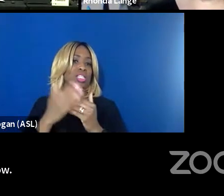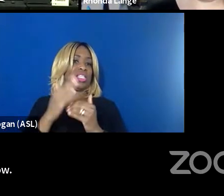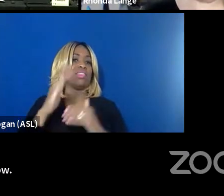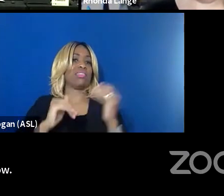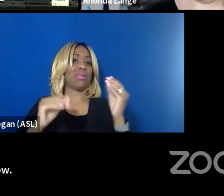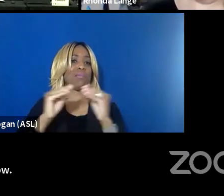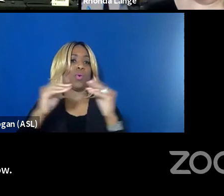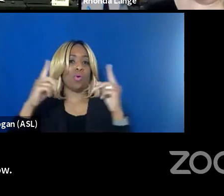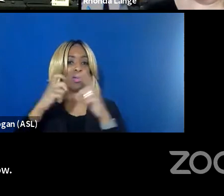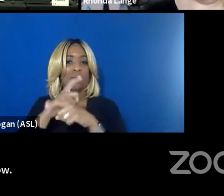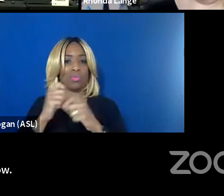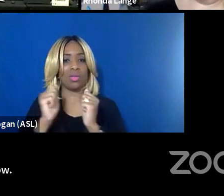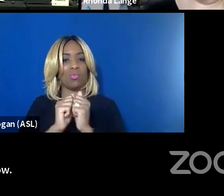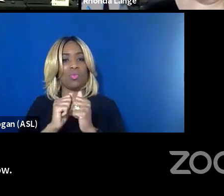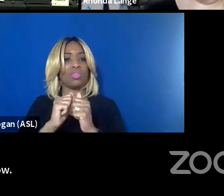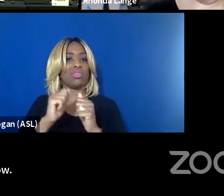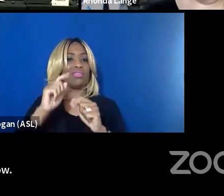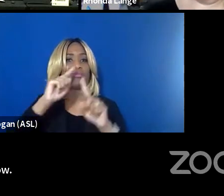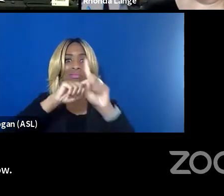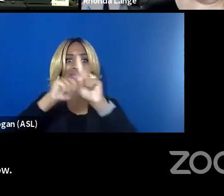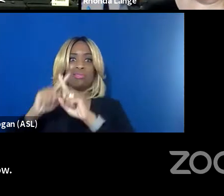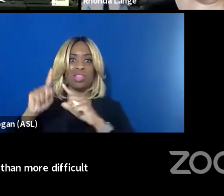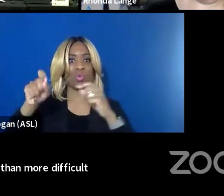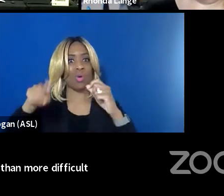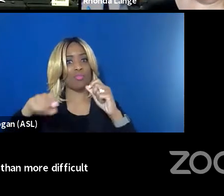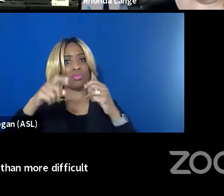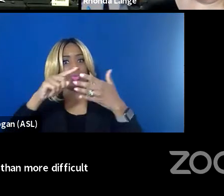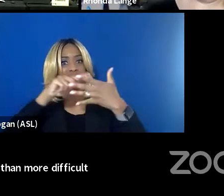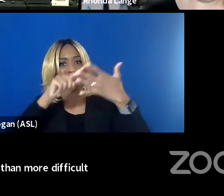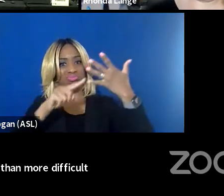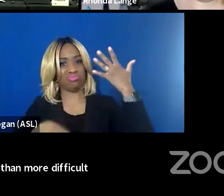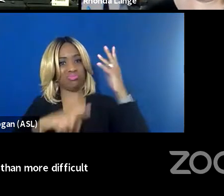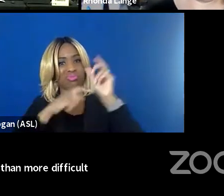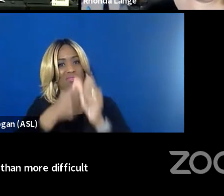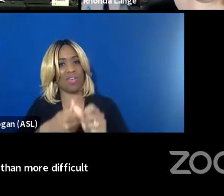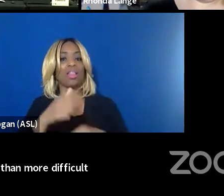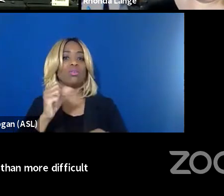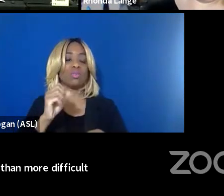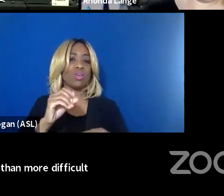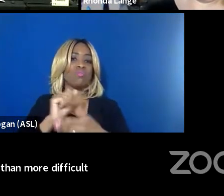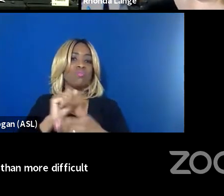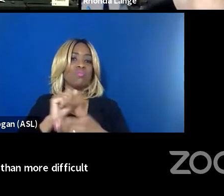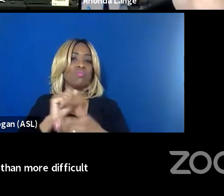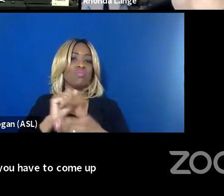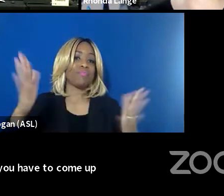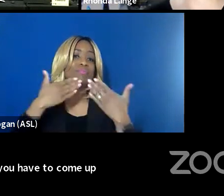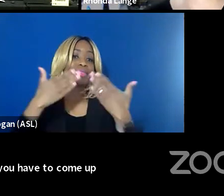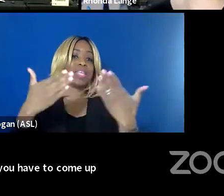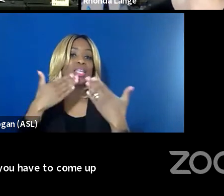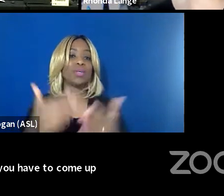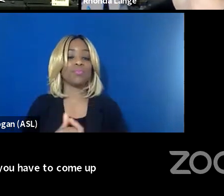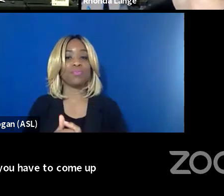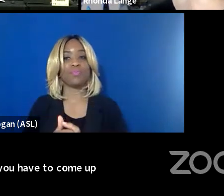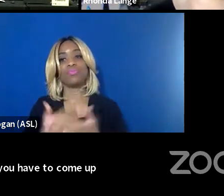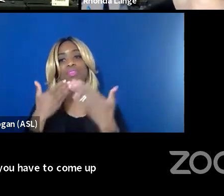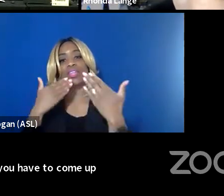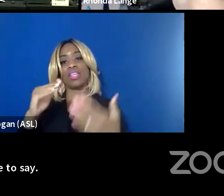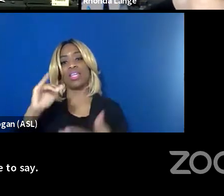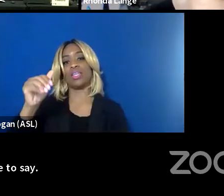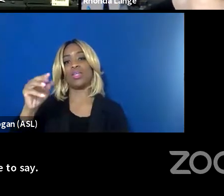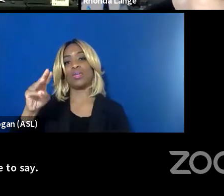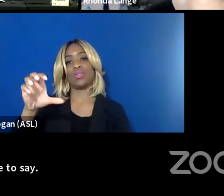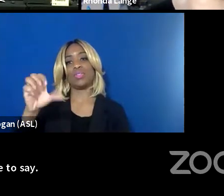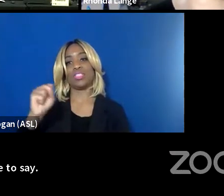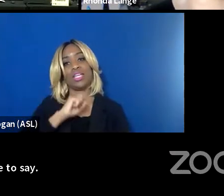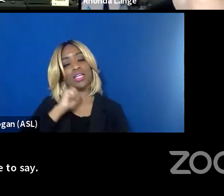more difficult with all of the different things that you have to come up with. That's all I have to say. Thank you very much. Thank you, James,